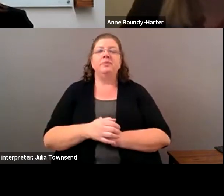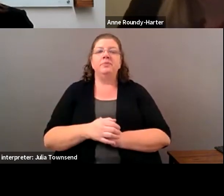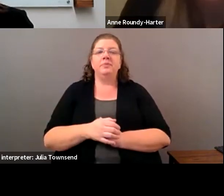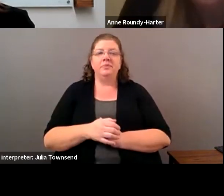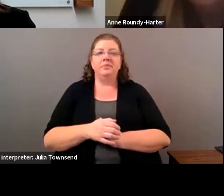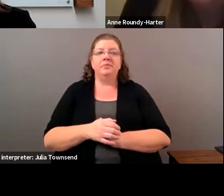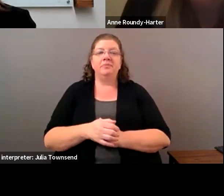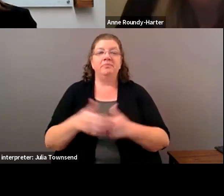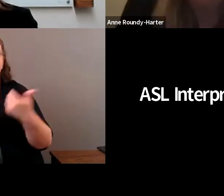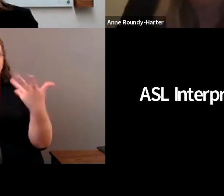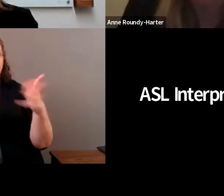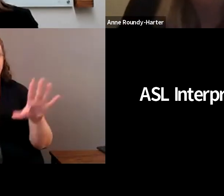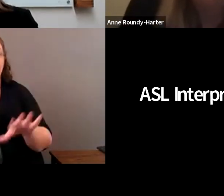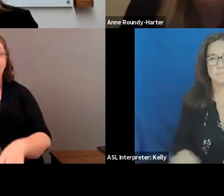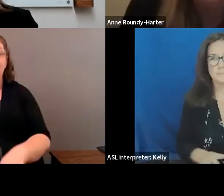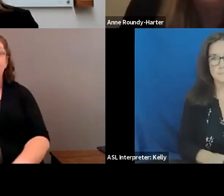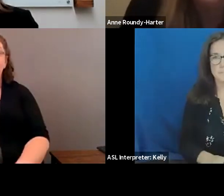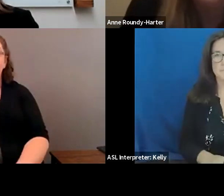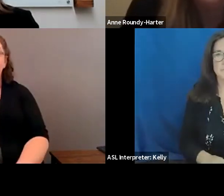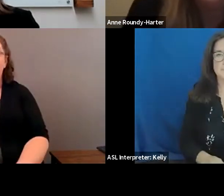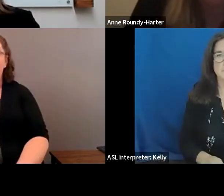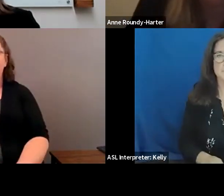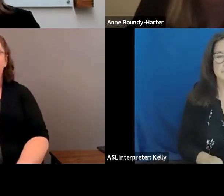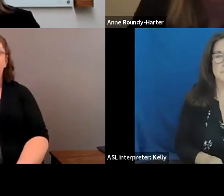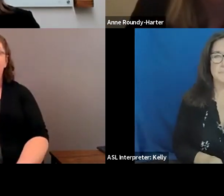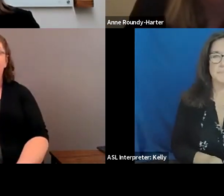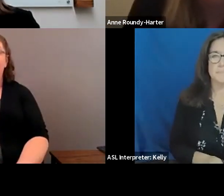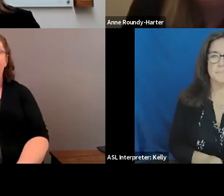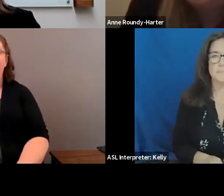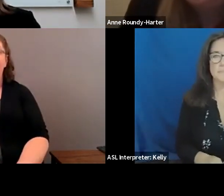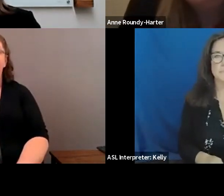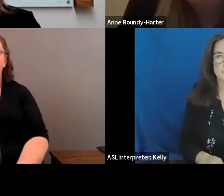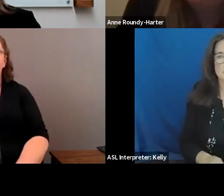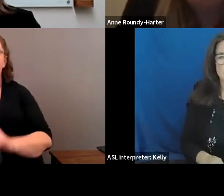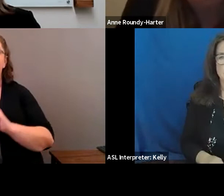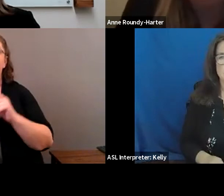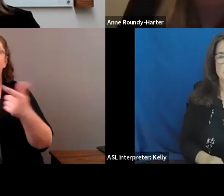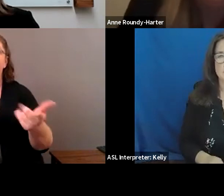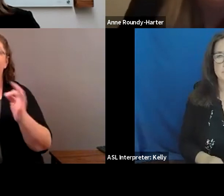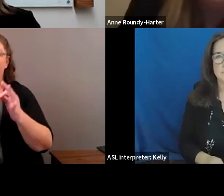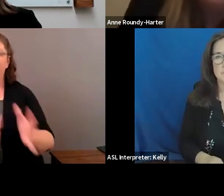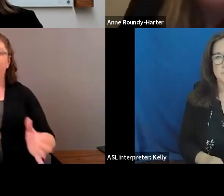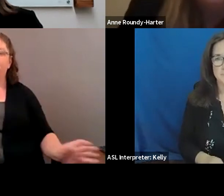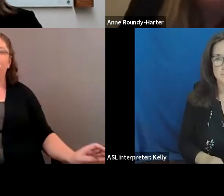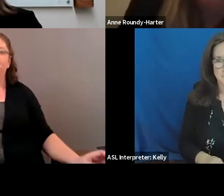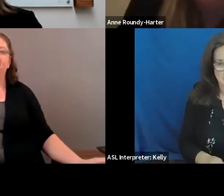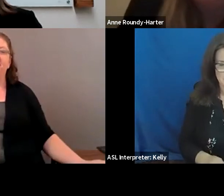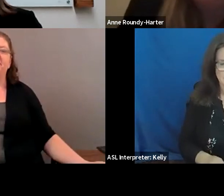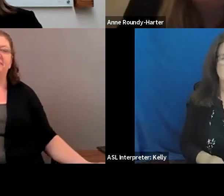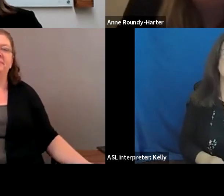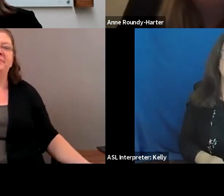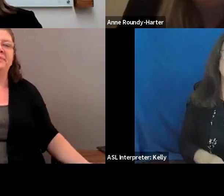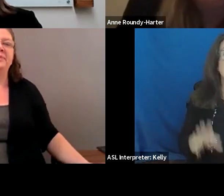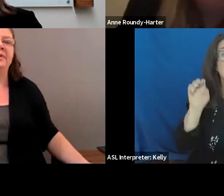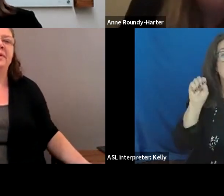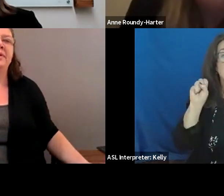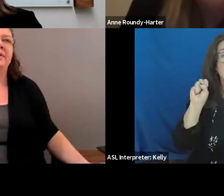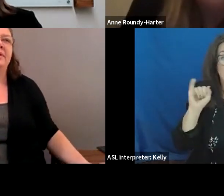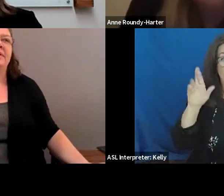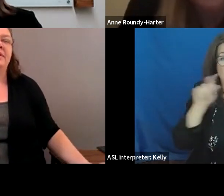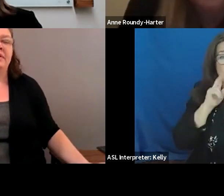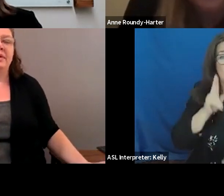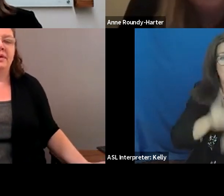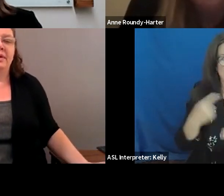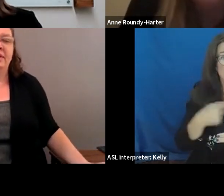And then I'll turn it over to Dr. Ann Roundy Harder. Thanks, Sierra. So Sierra mentioned that we have training on June 4th